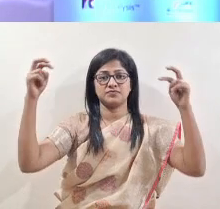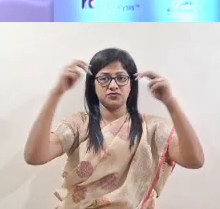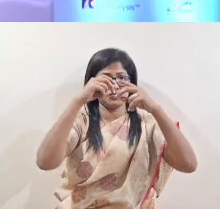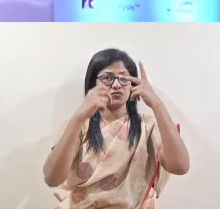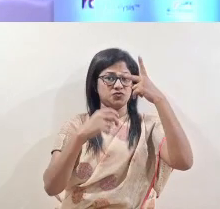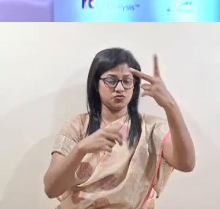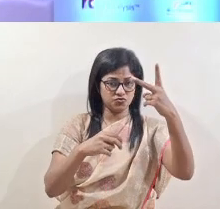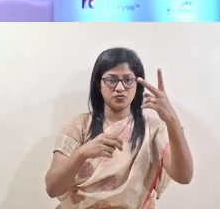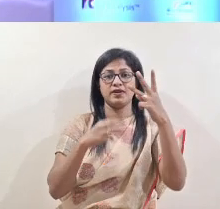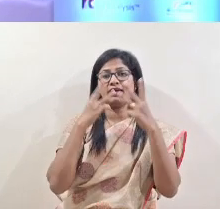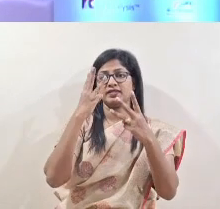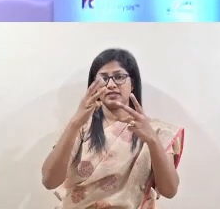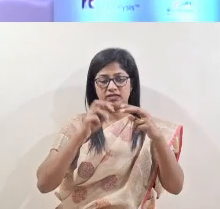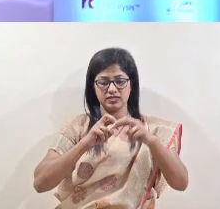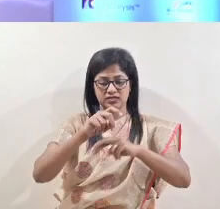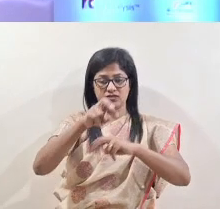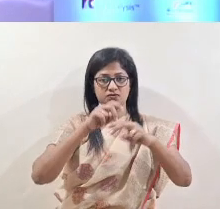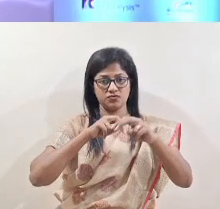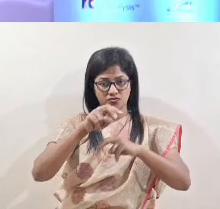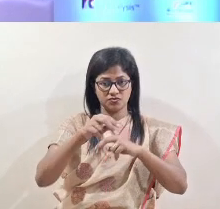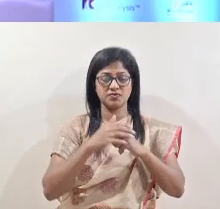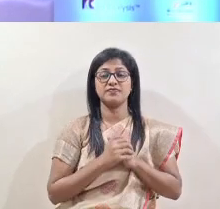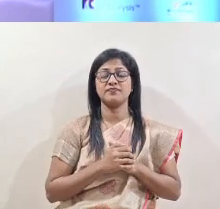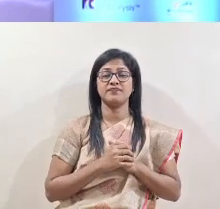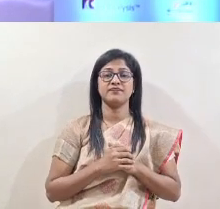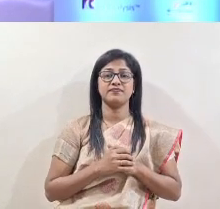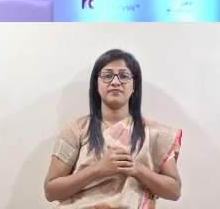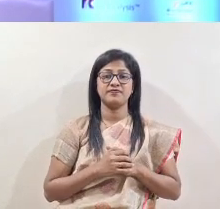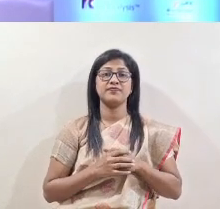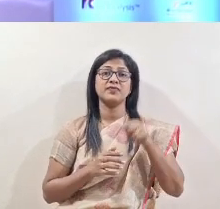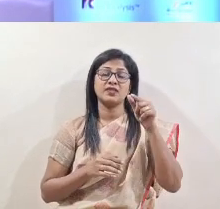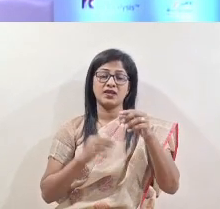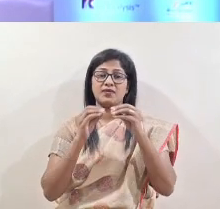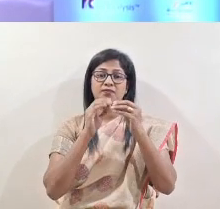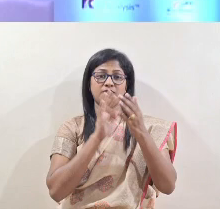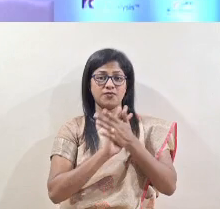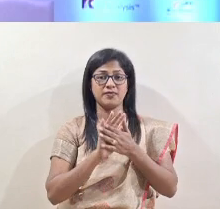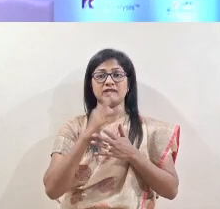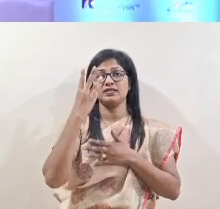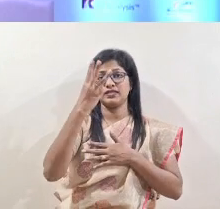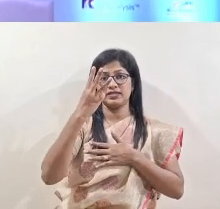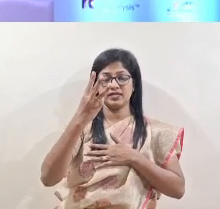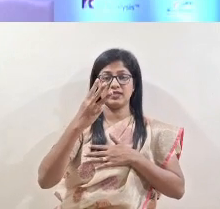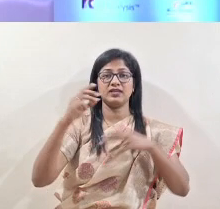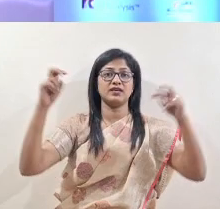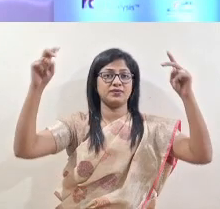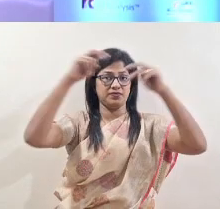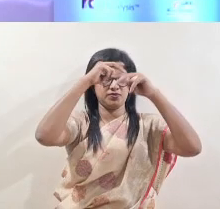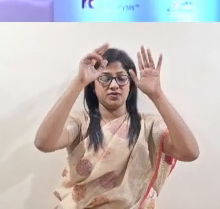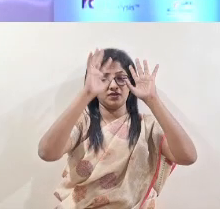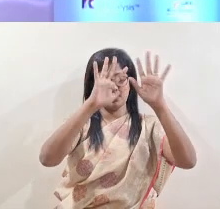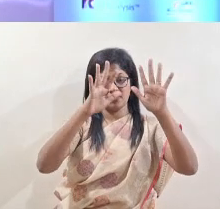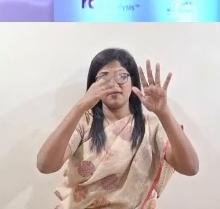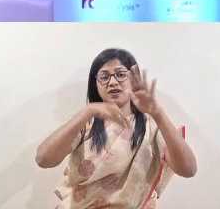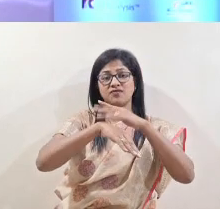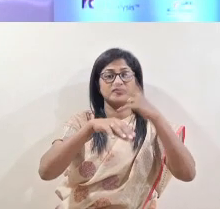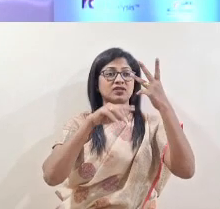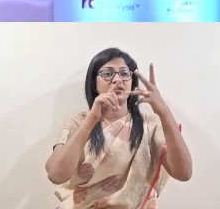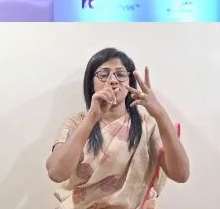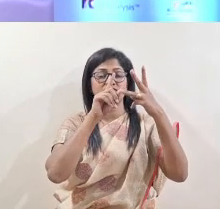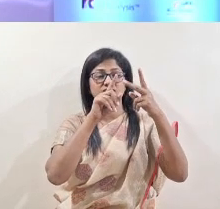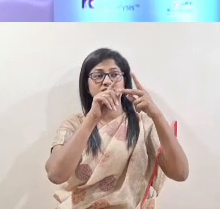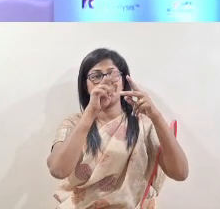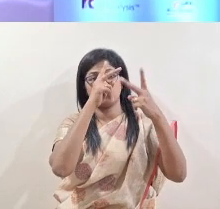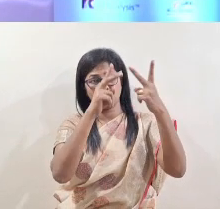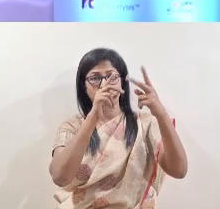3 crosswalks. In Bhopal, there are 3 footover bridges, but out of those, only 2 were operational and 1 was unoperational